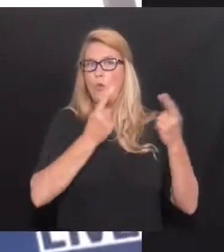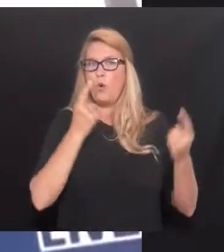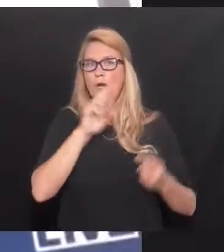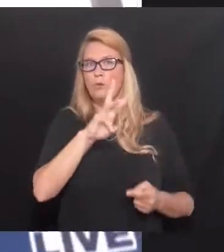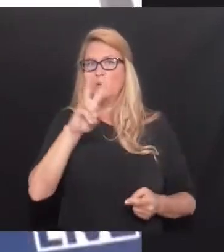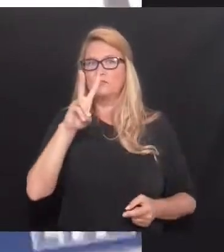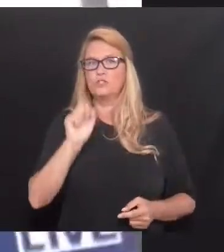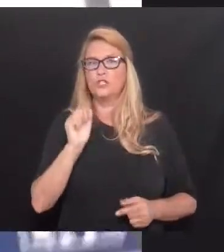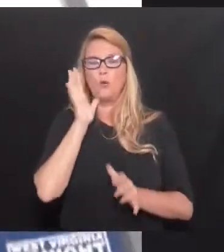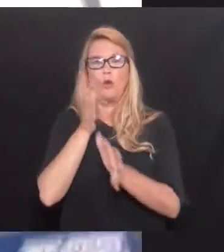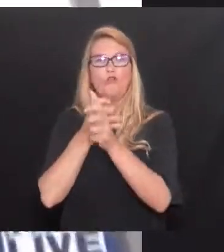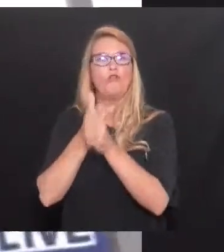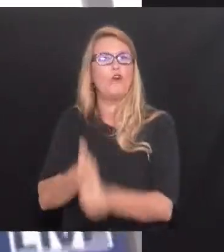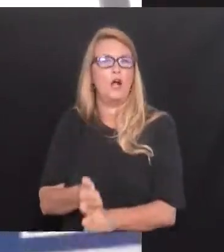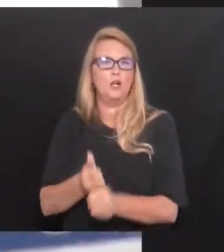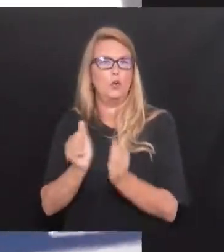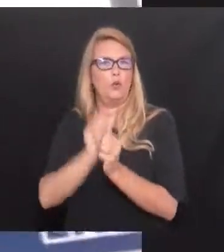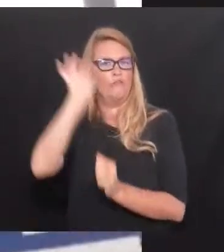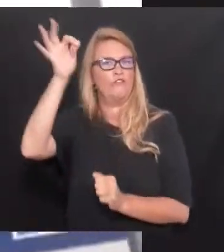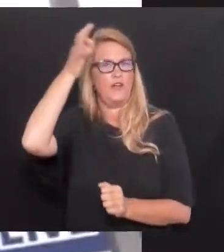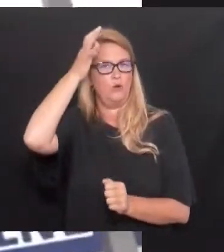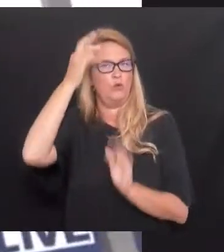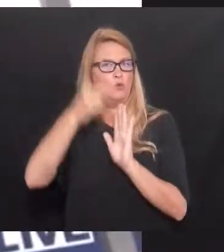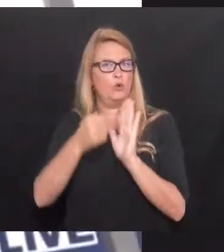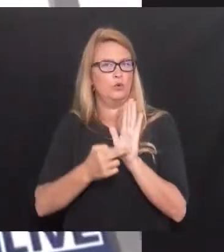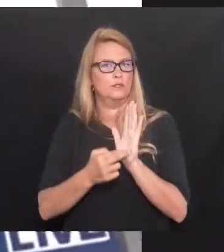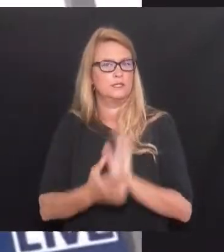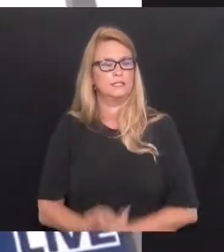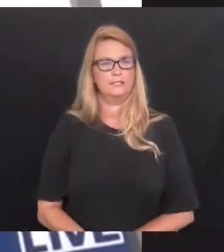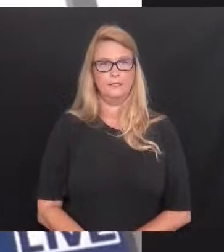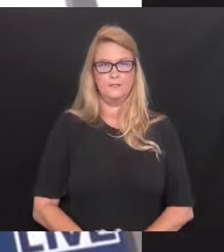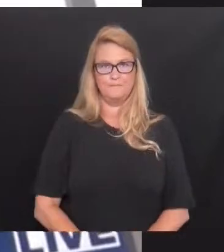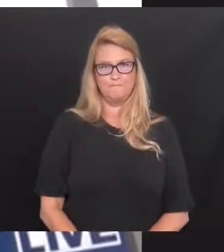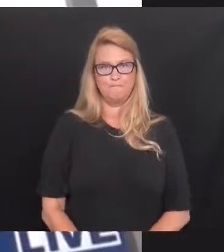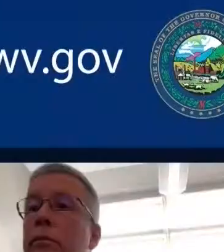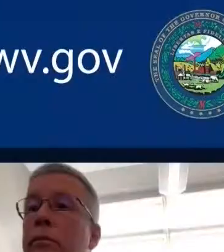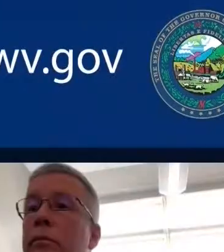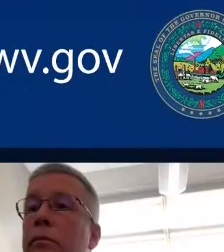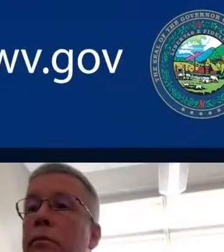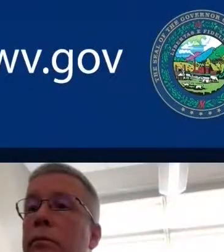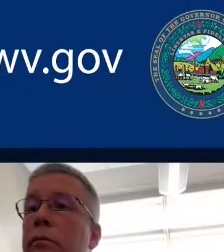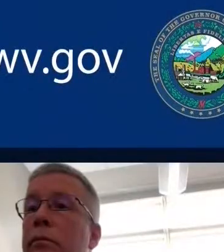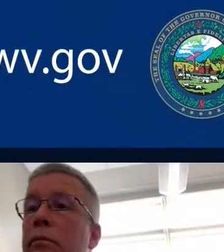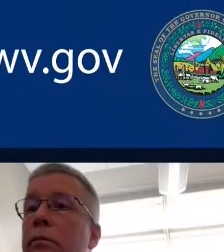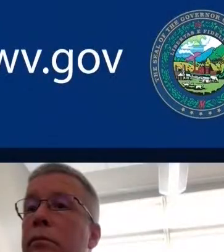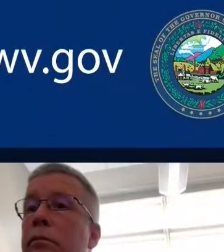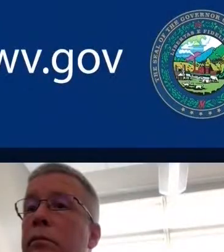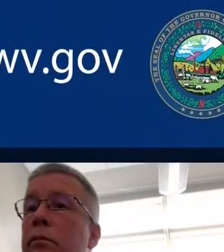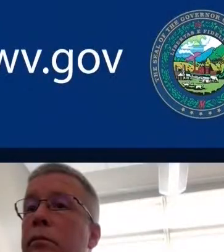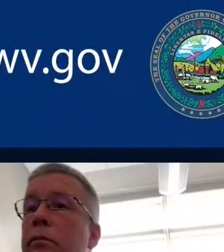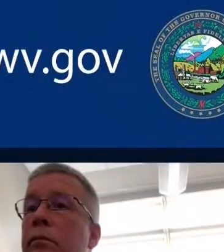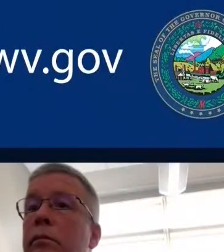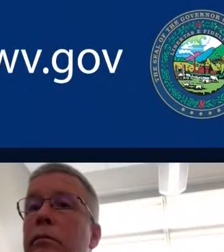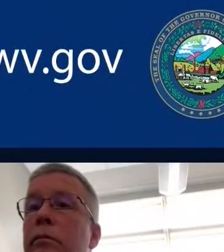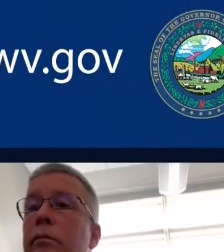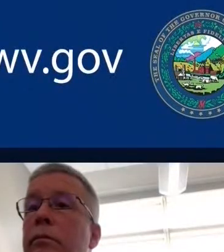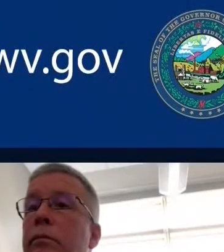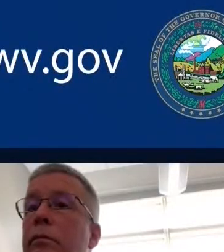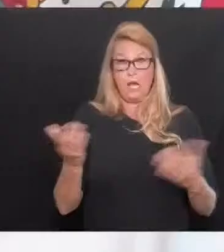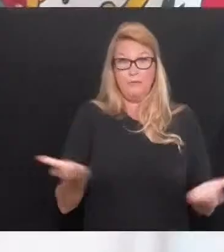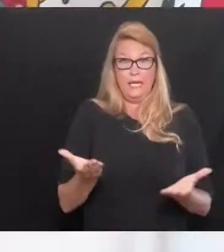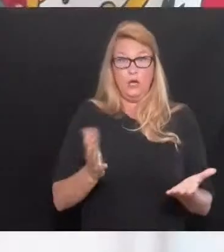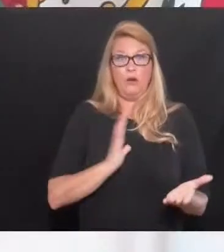to comply with the federal recommendations. Mark, you know, what we'll do once we see it and everything, we'll